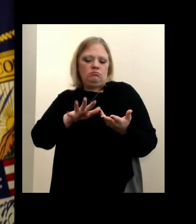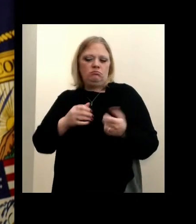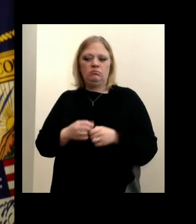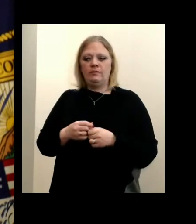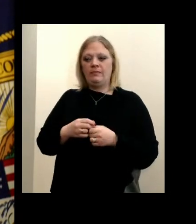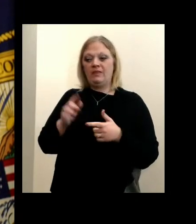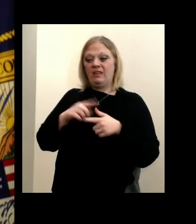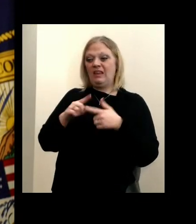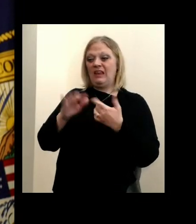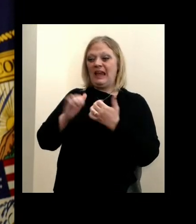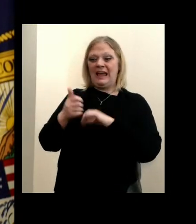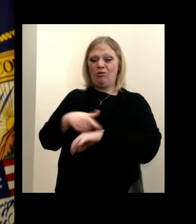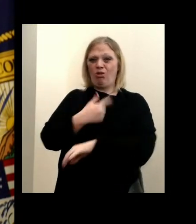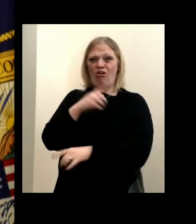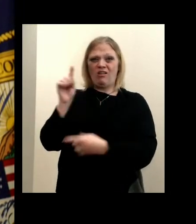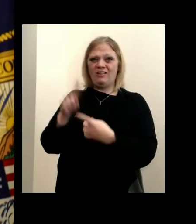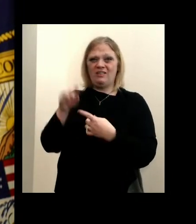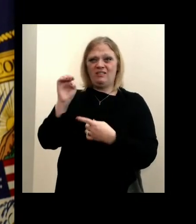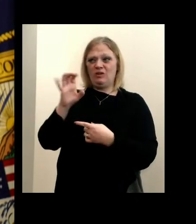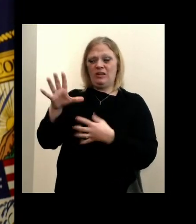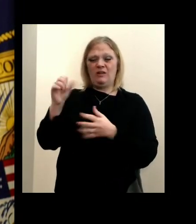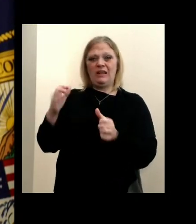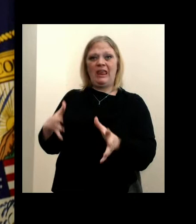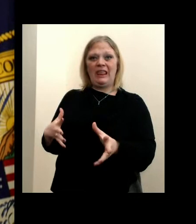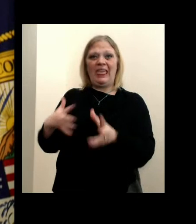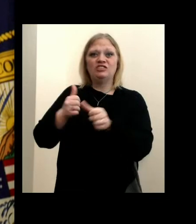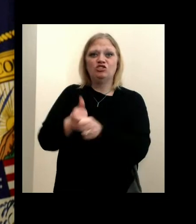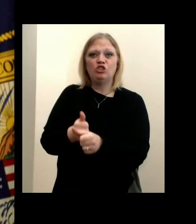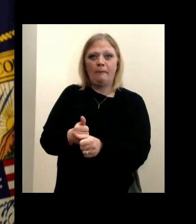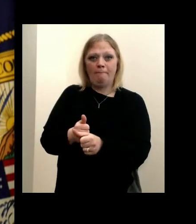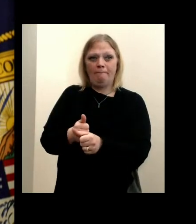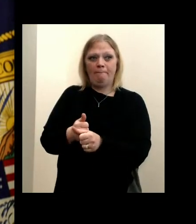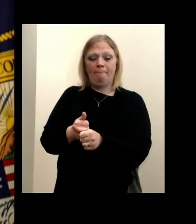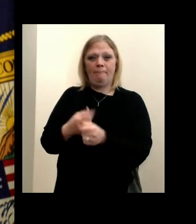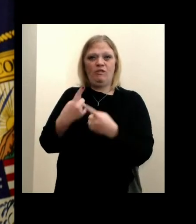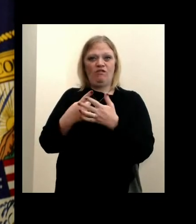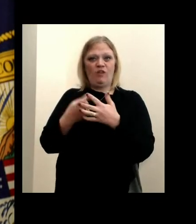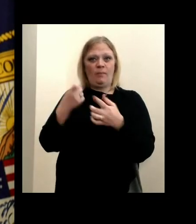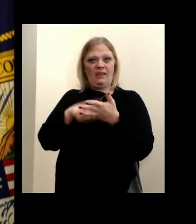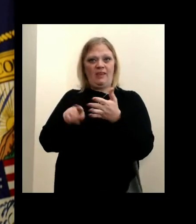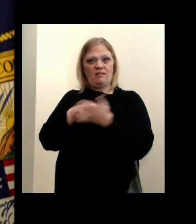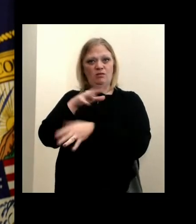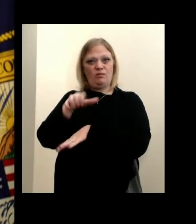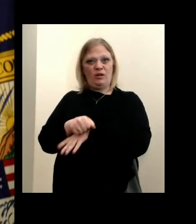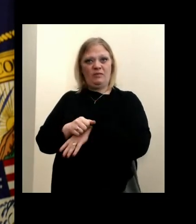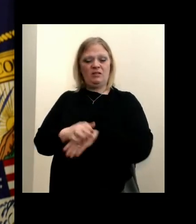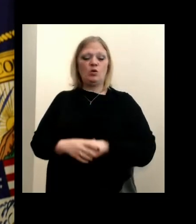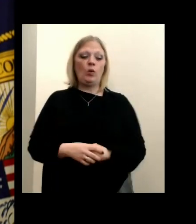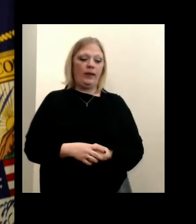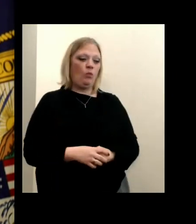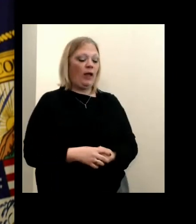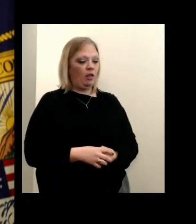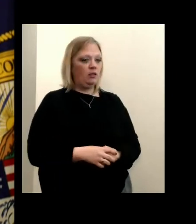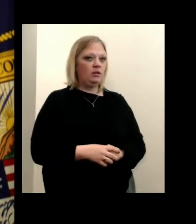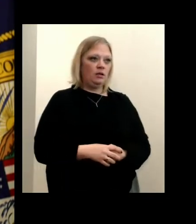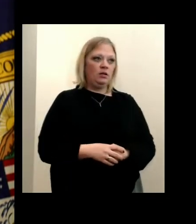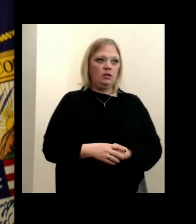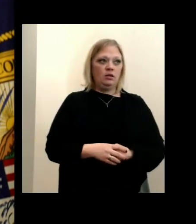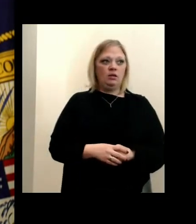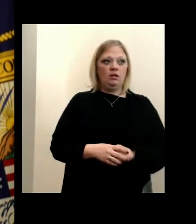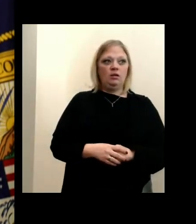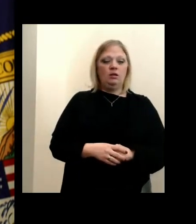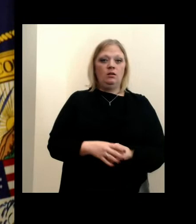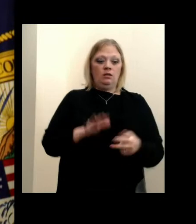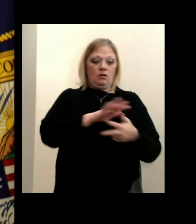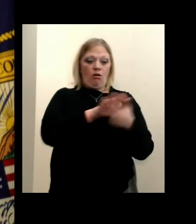will be until Erie County can catch up on all of the appointments they've had to cancel? Well, if we had all 3 of our